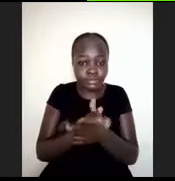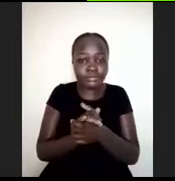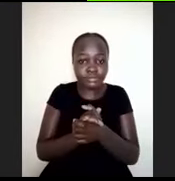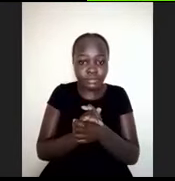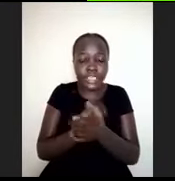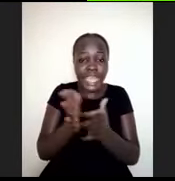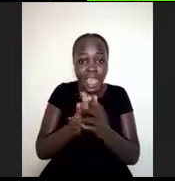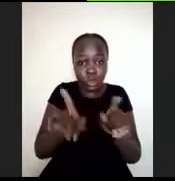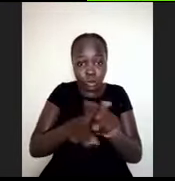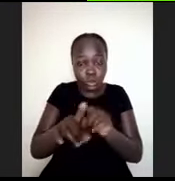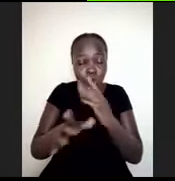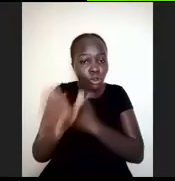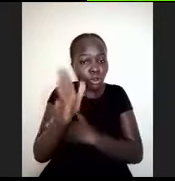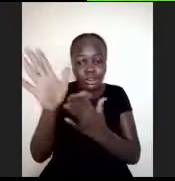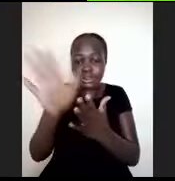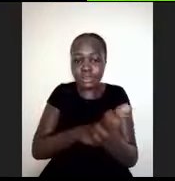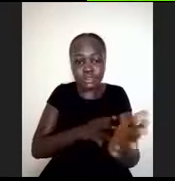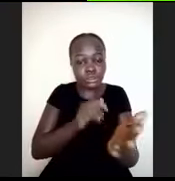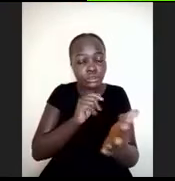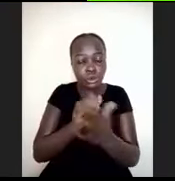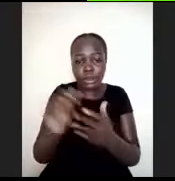God destroyed the whole city.